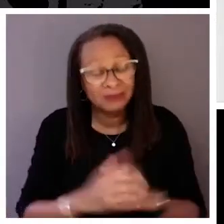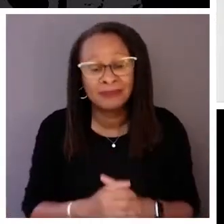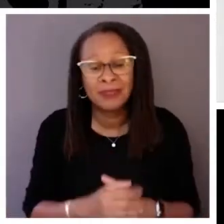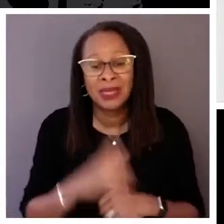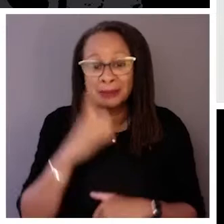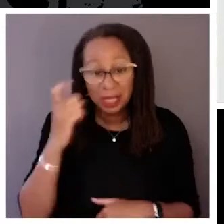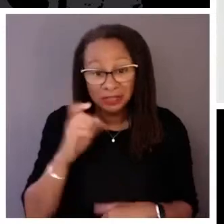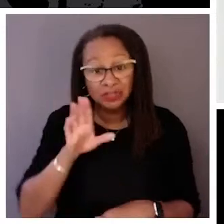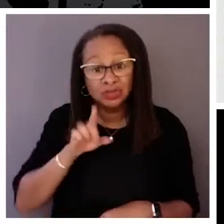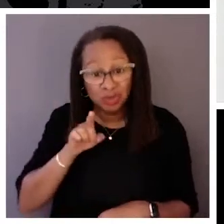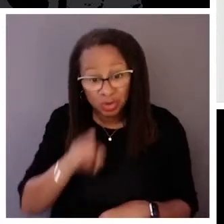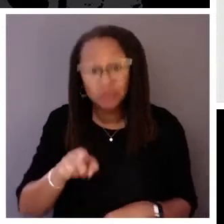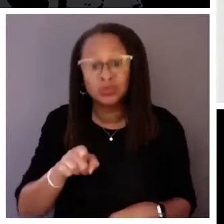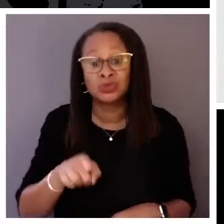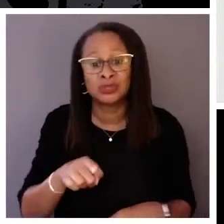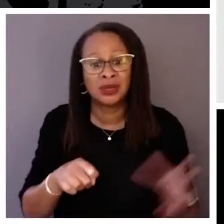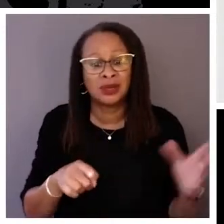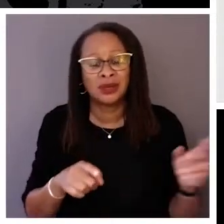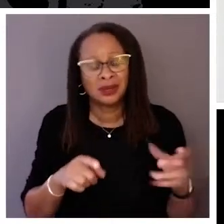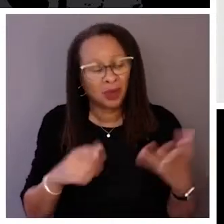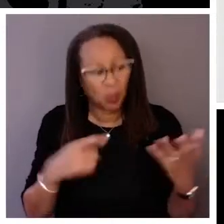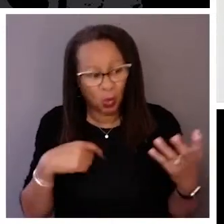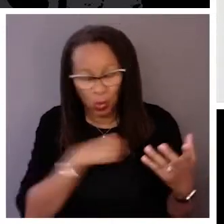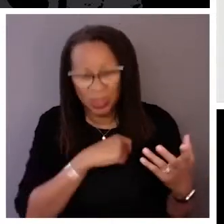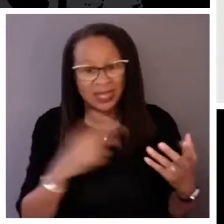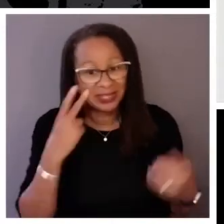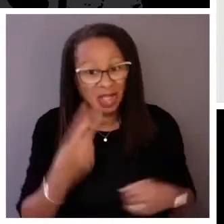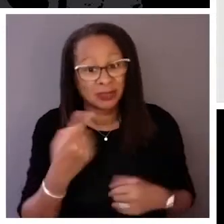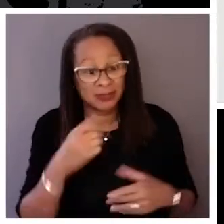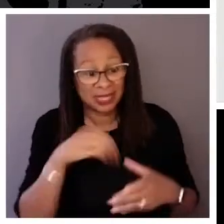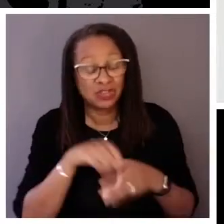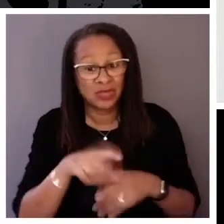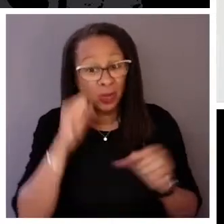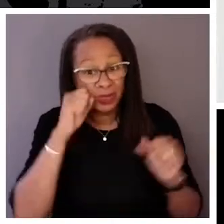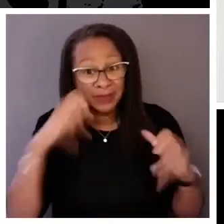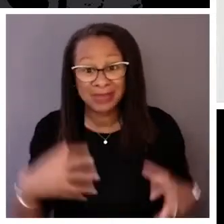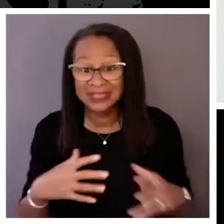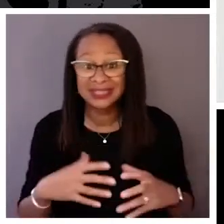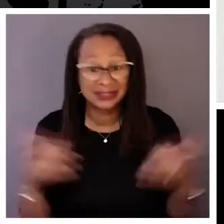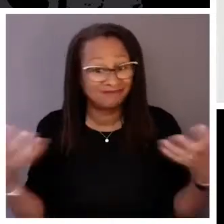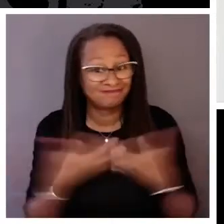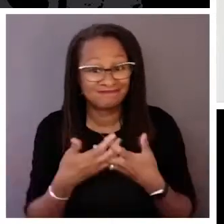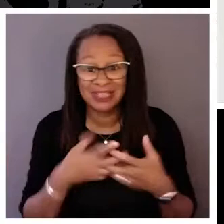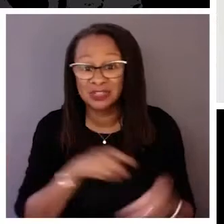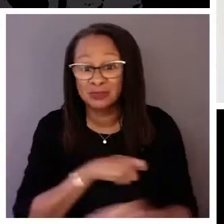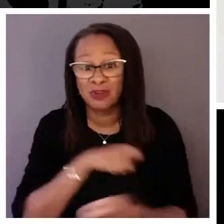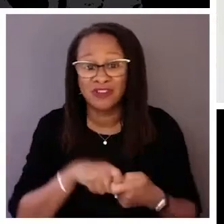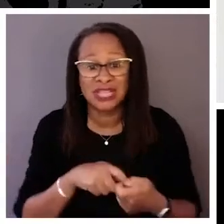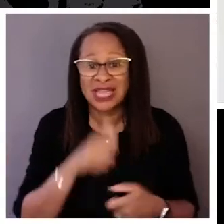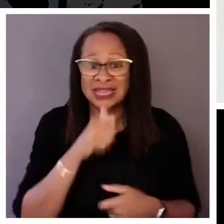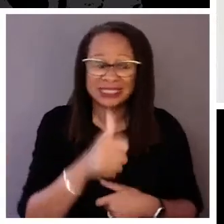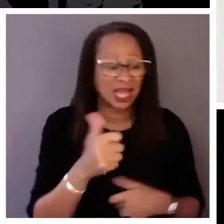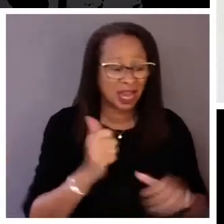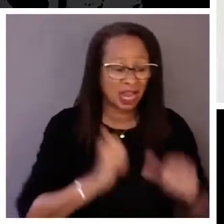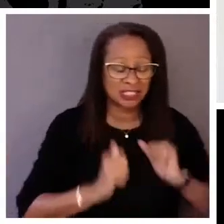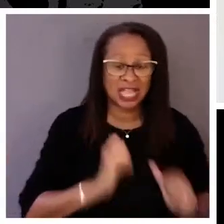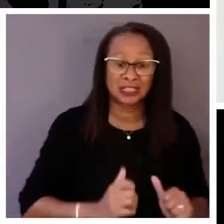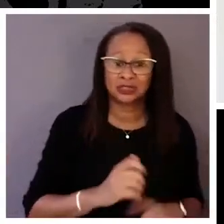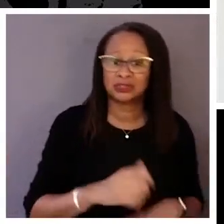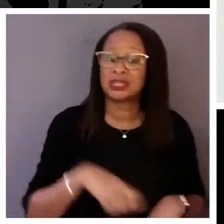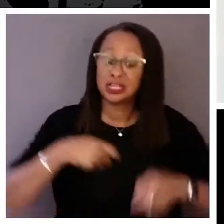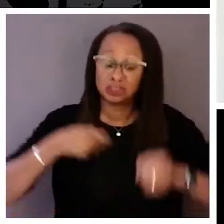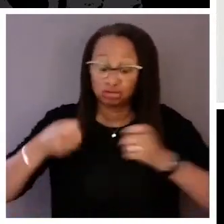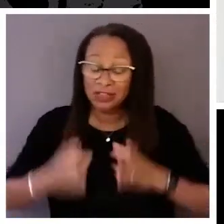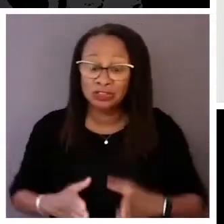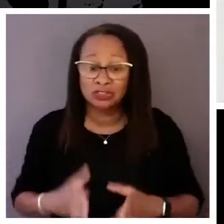part because we saw something in you that was extraordinary. And so, I mean, it's not just actors that have this